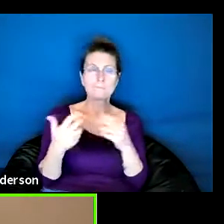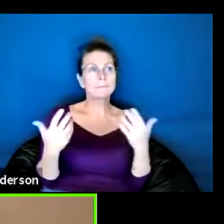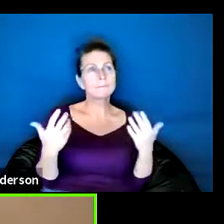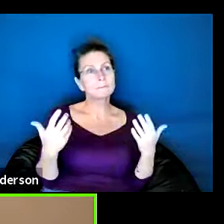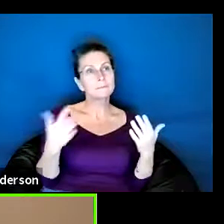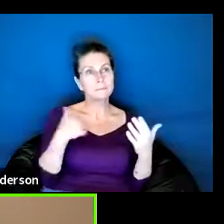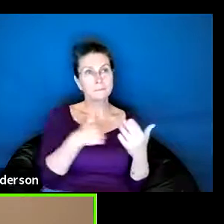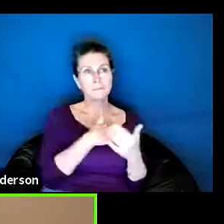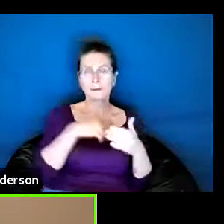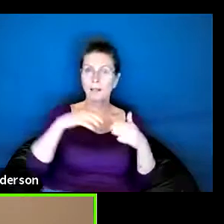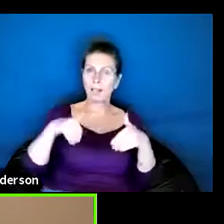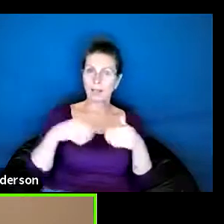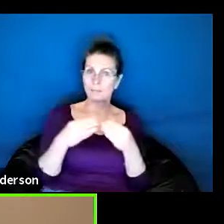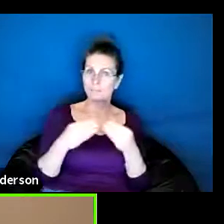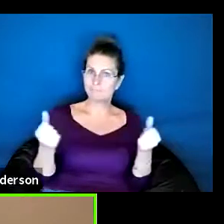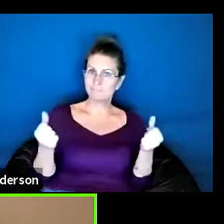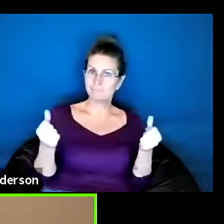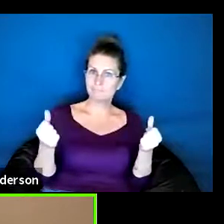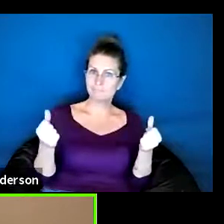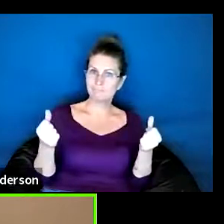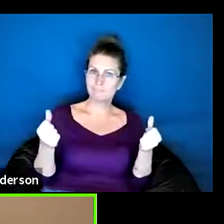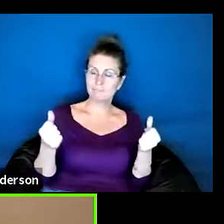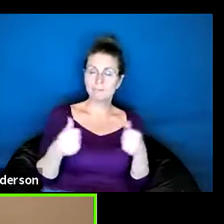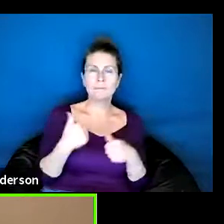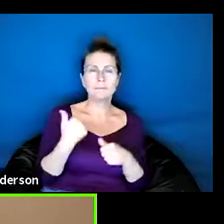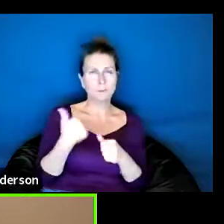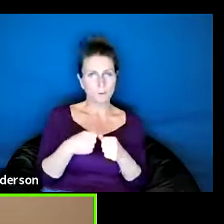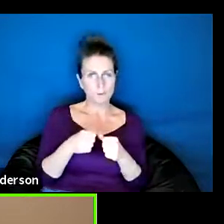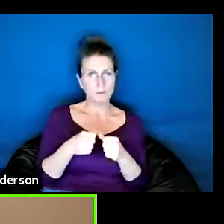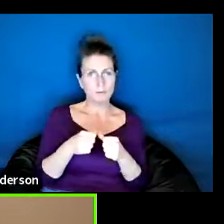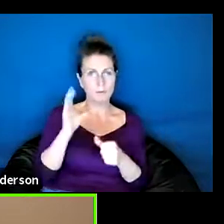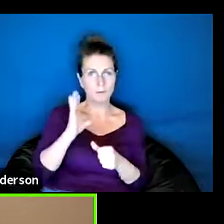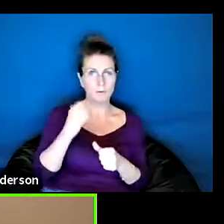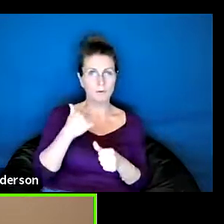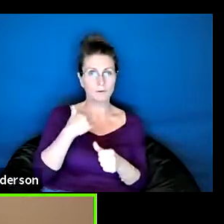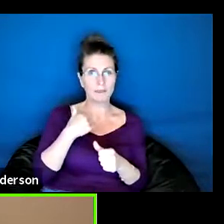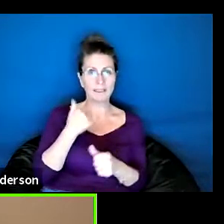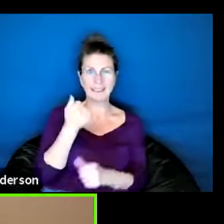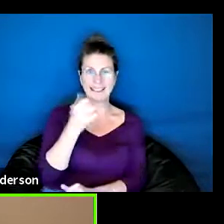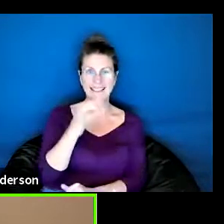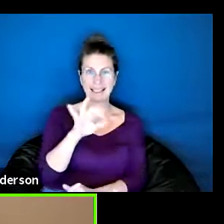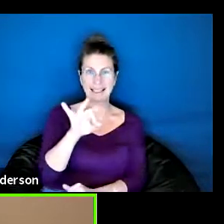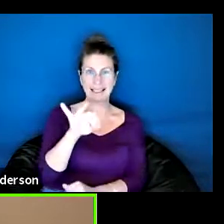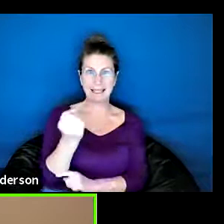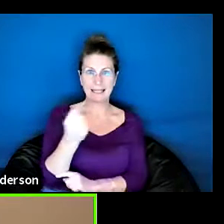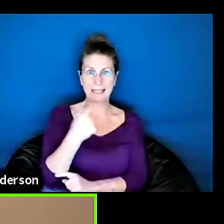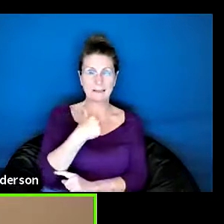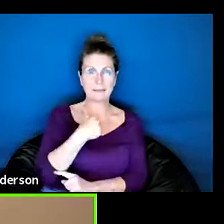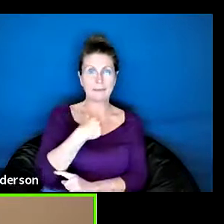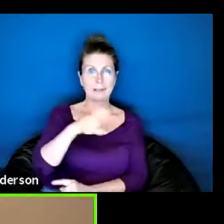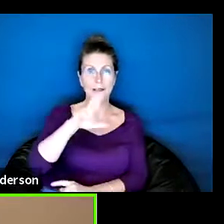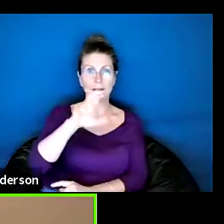ground. I remember when I was a resident in the 1980s,